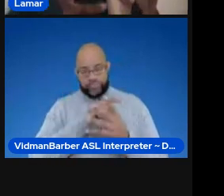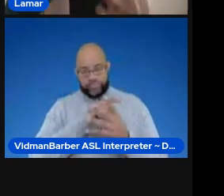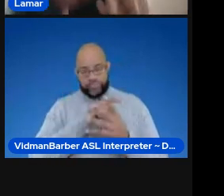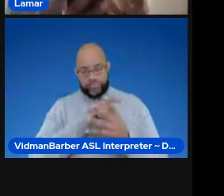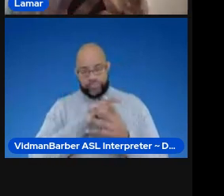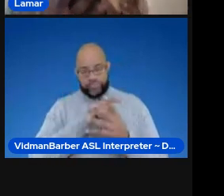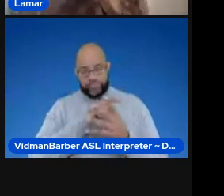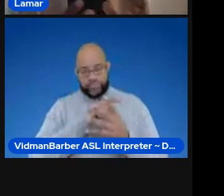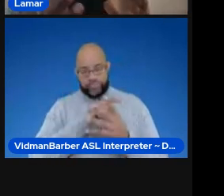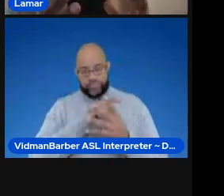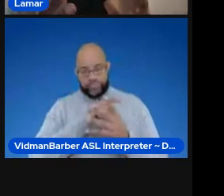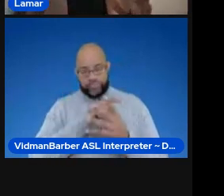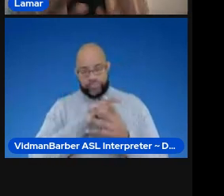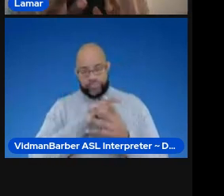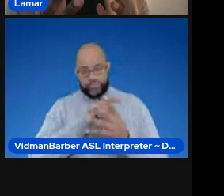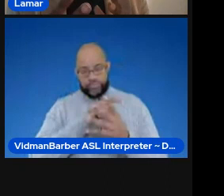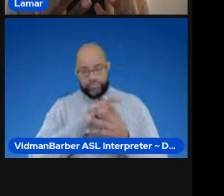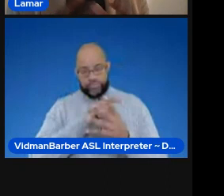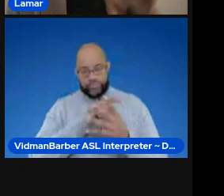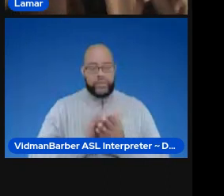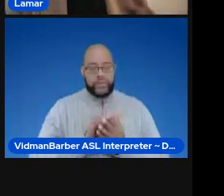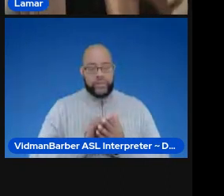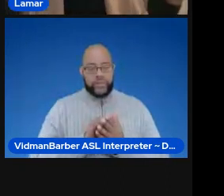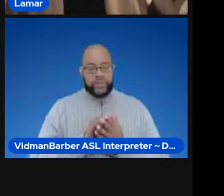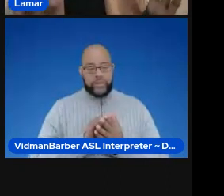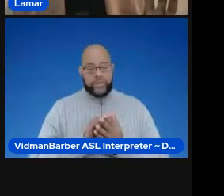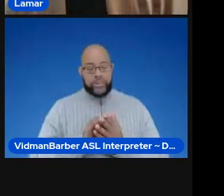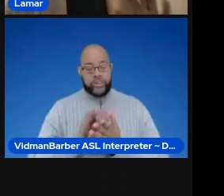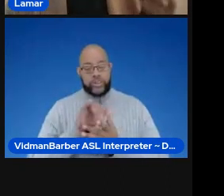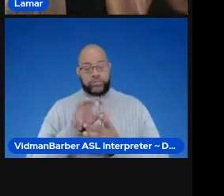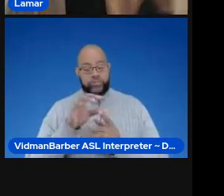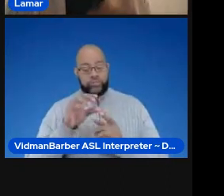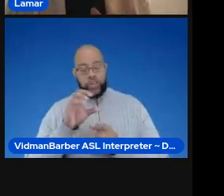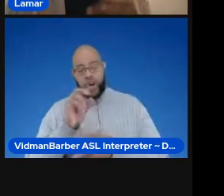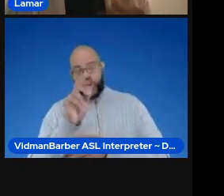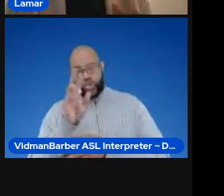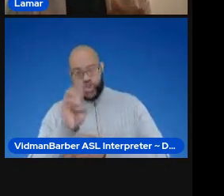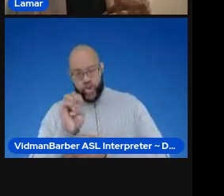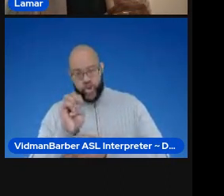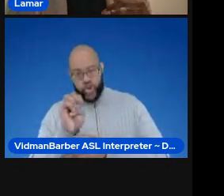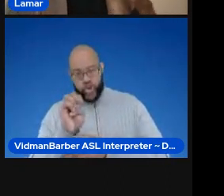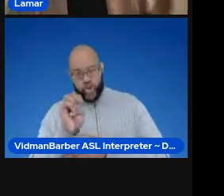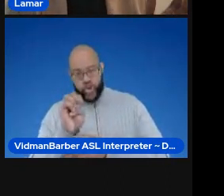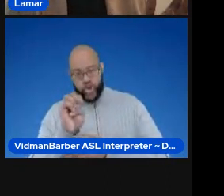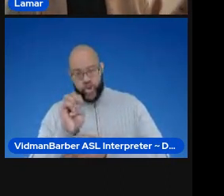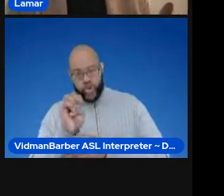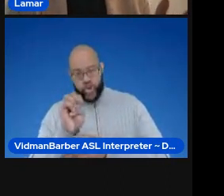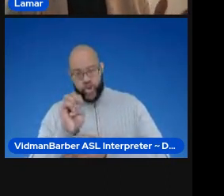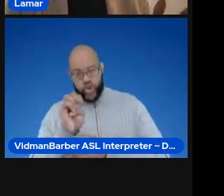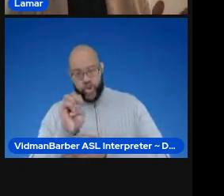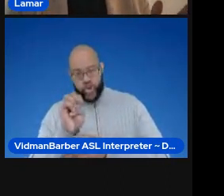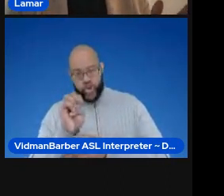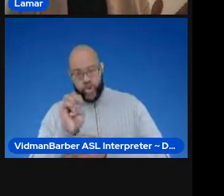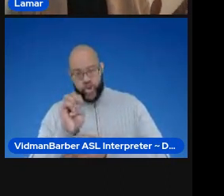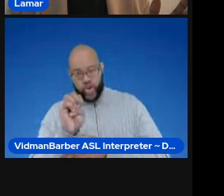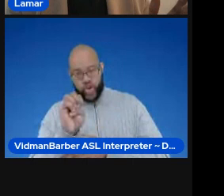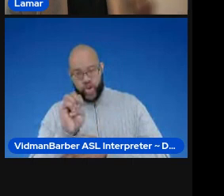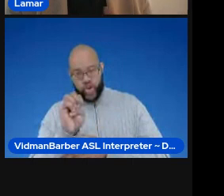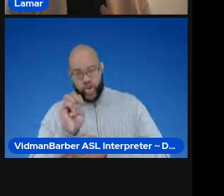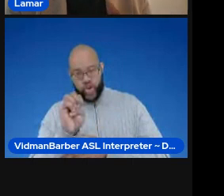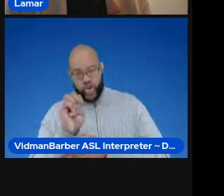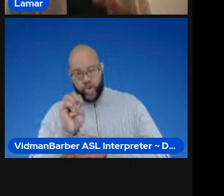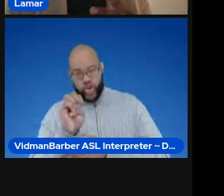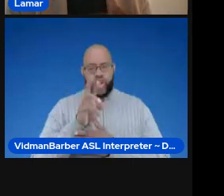the heterogeneity of the culture, equal distribution of the bacteria in the culture media.